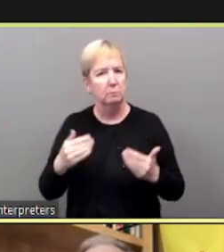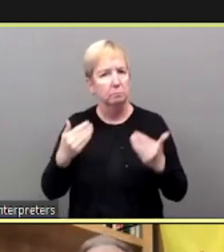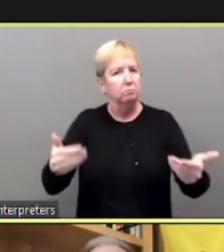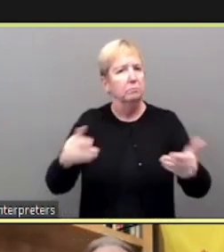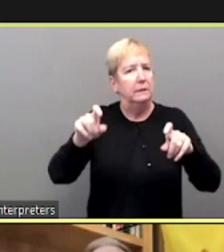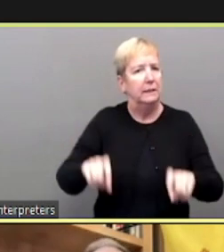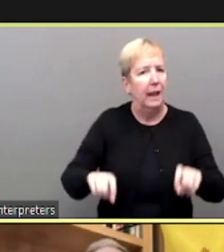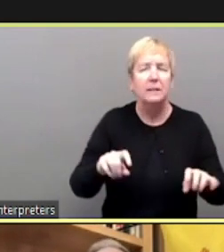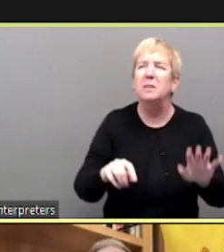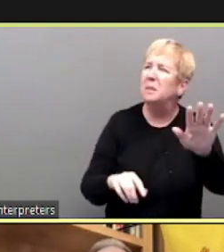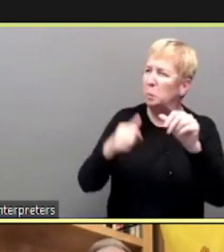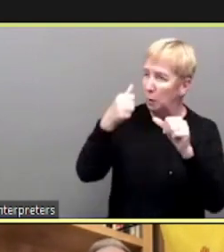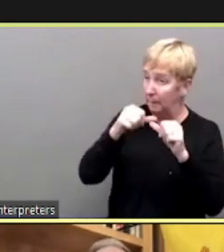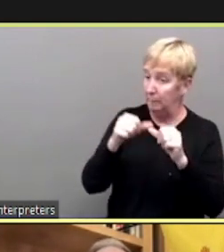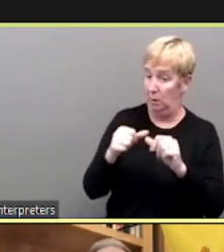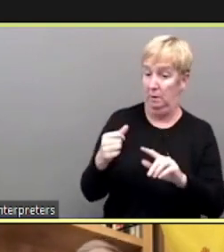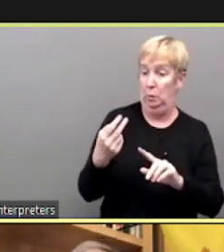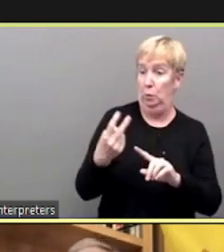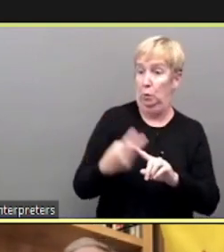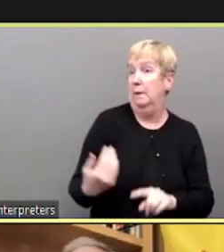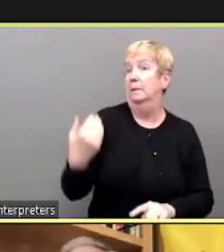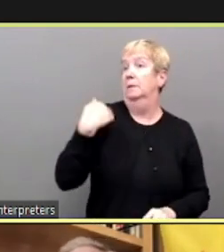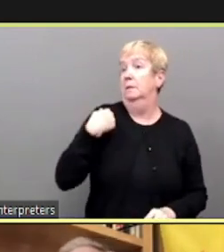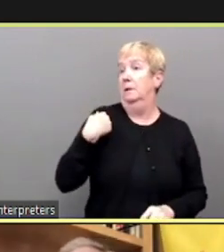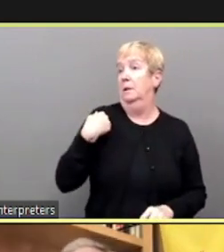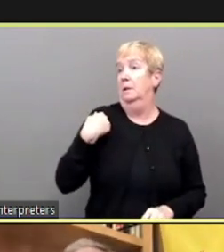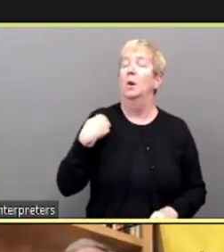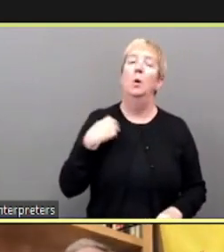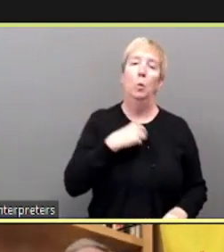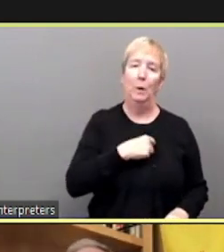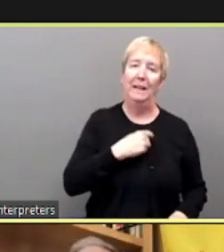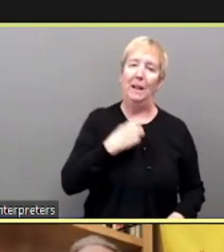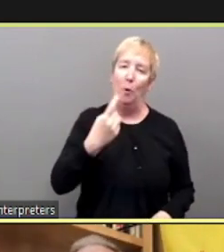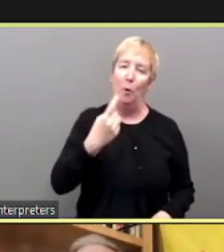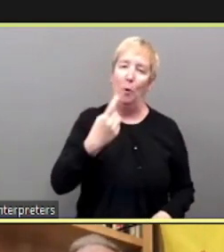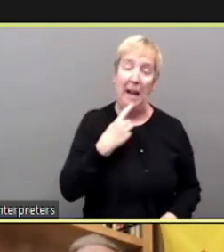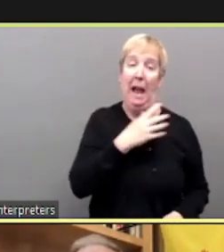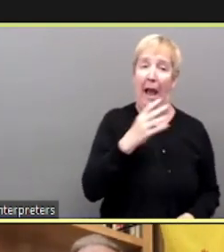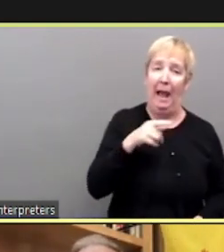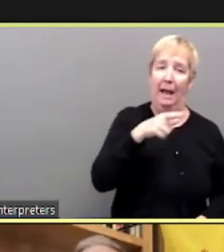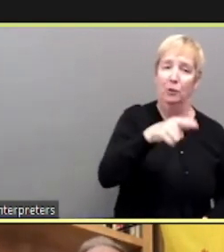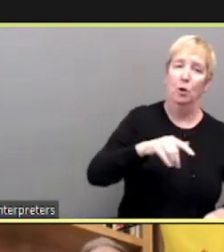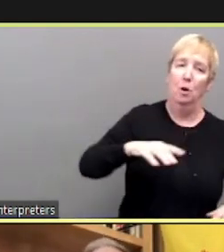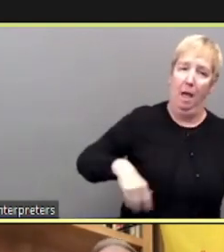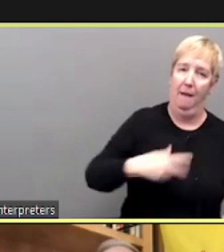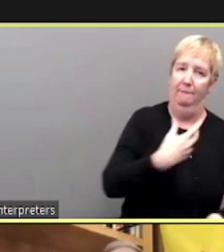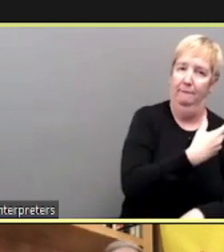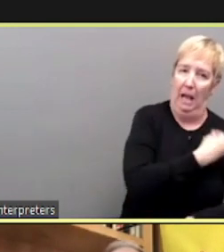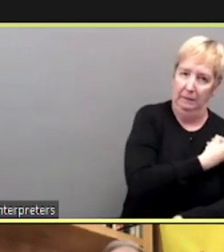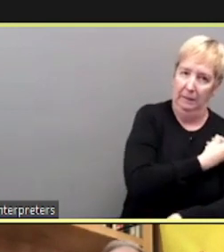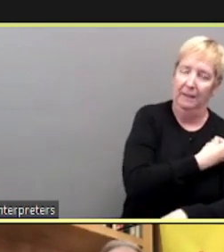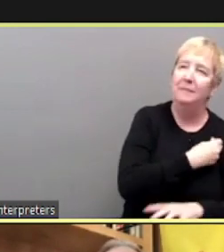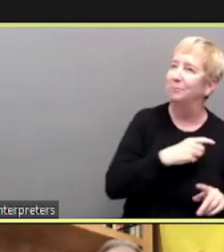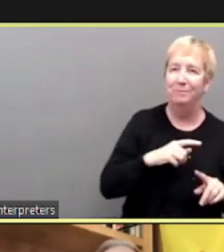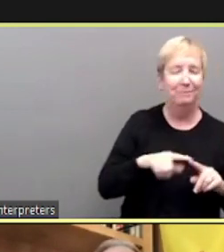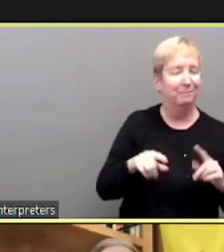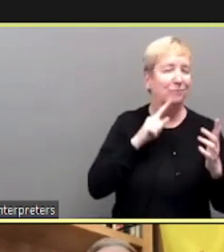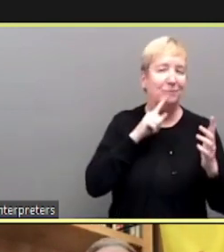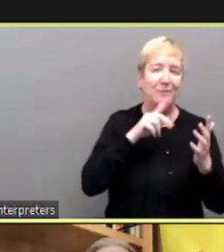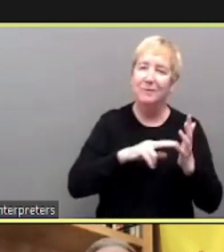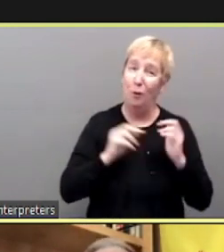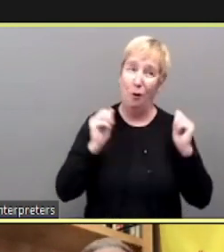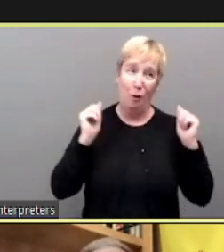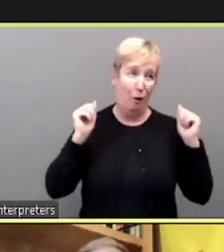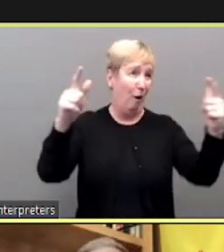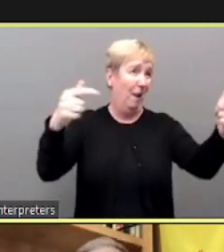2 months ago, where we said, and you're unvaccinated to those things. But now it's really all of us again, because we know as of the end of